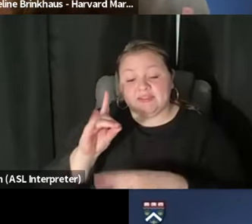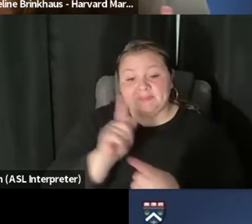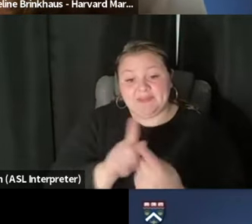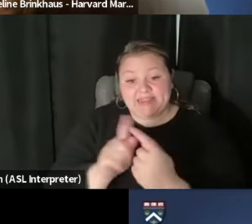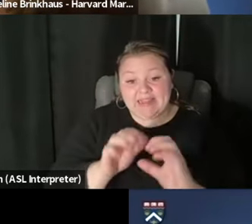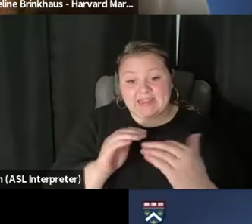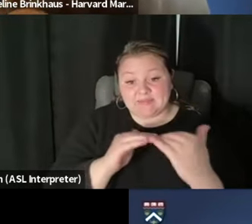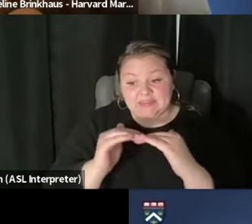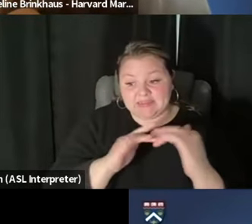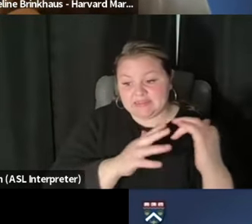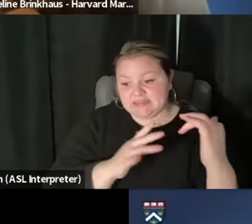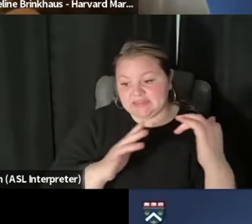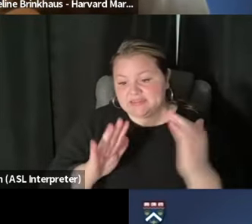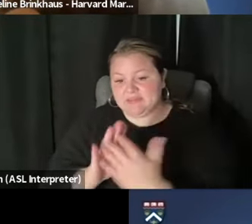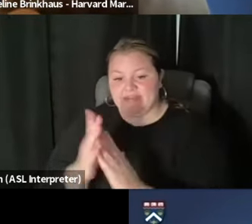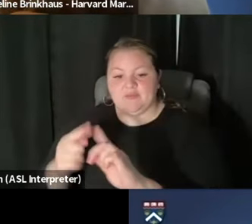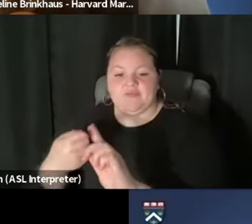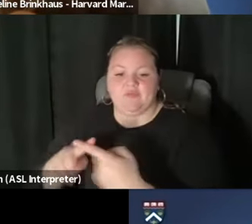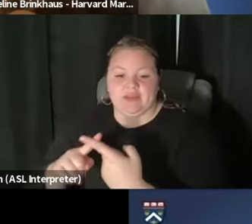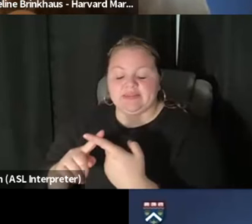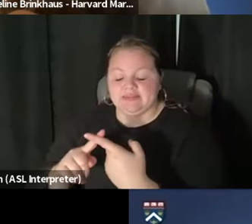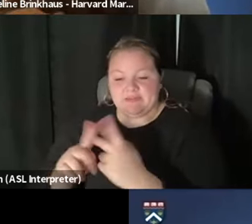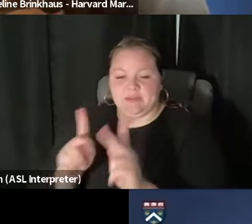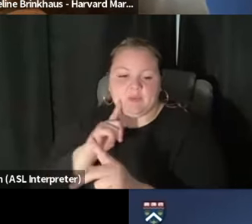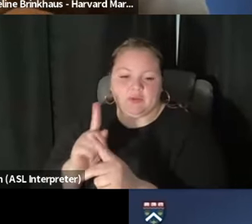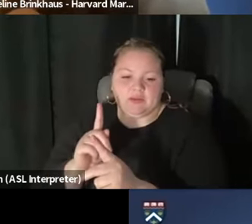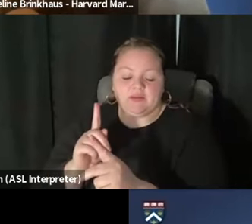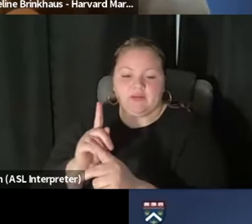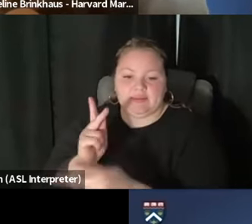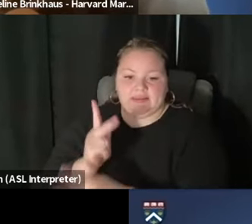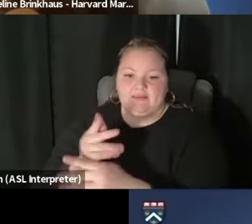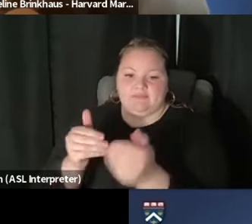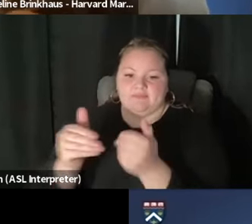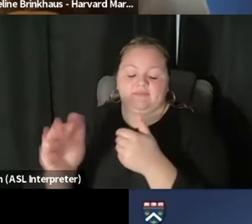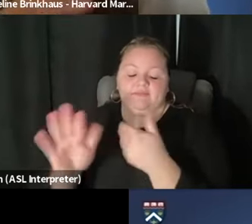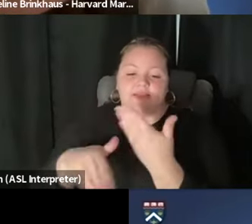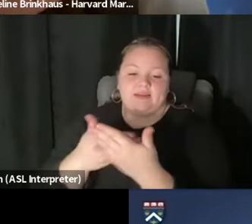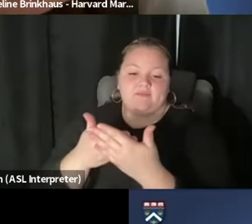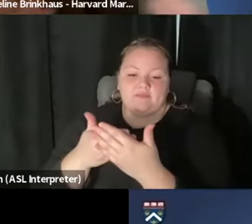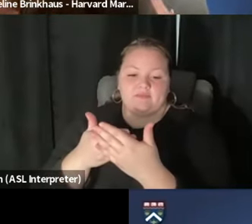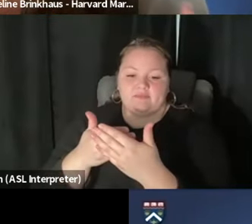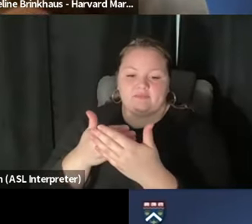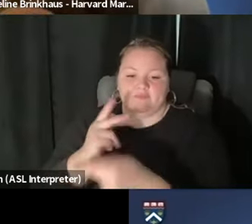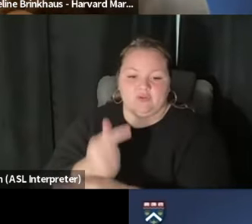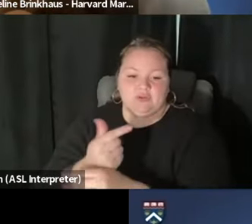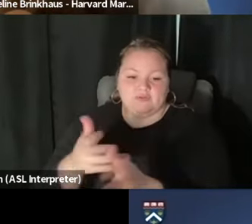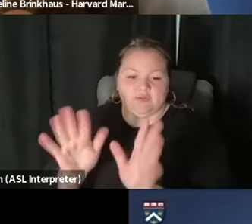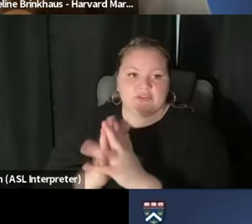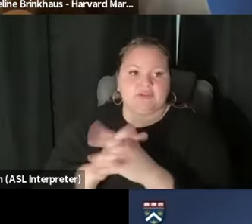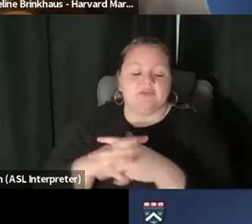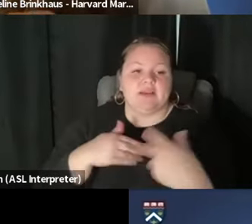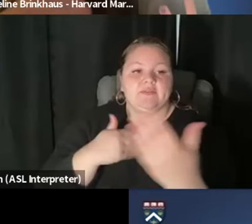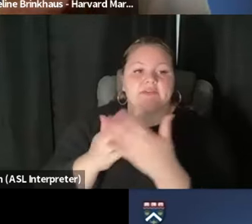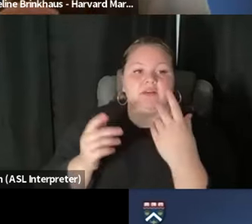that will probably stay in contact after graduation. So that's great to hear and very inspirational, Kisley. Thank you. We're getting a couple questions in the